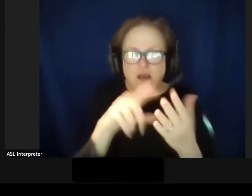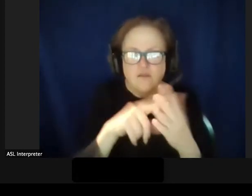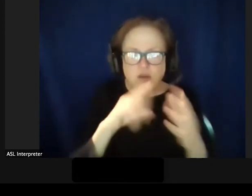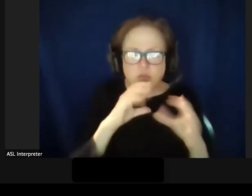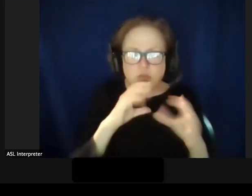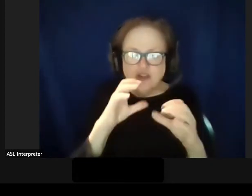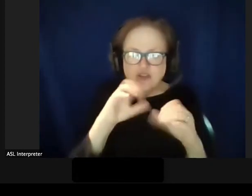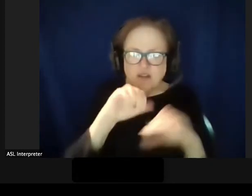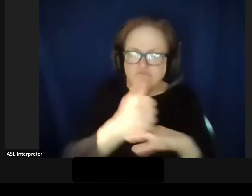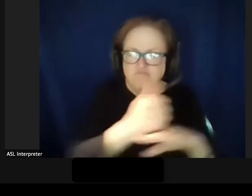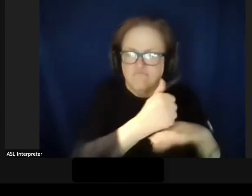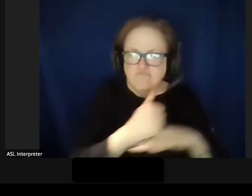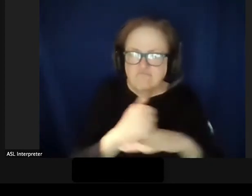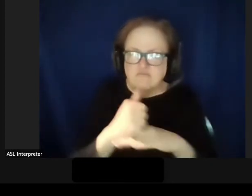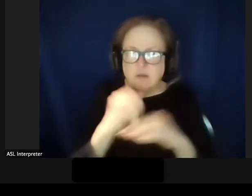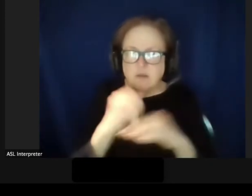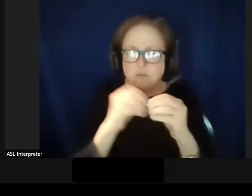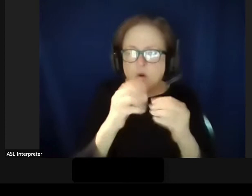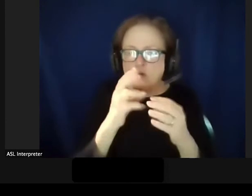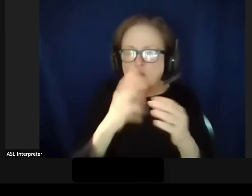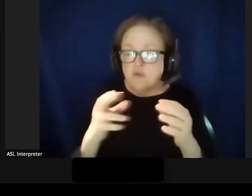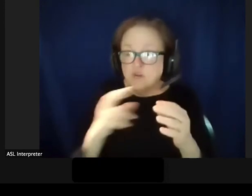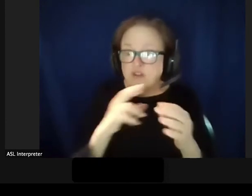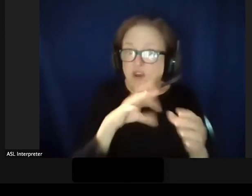The link can be found in our live binder.